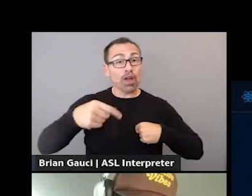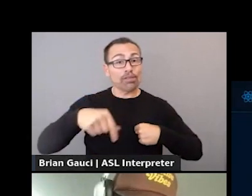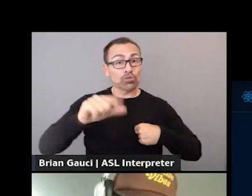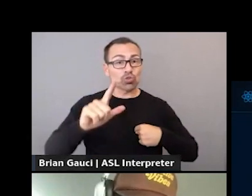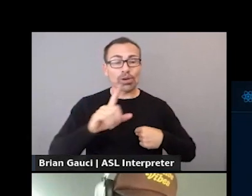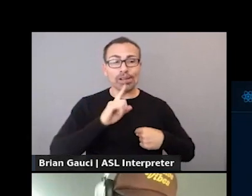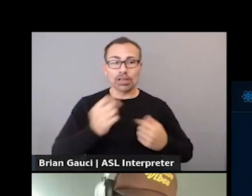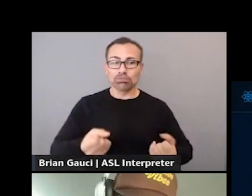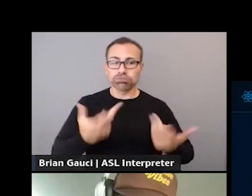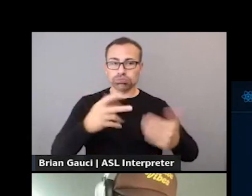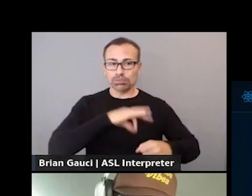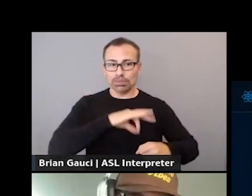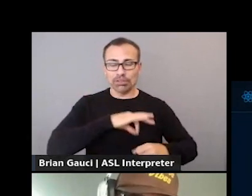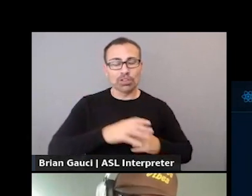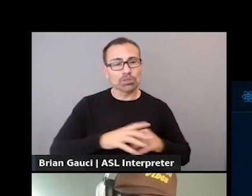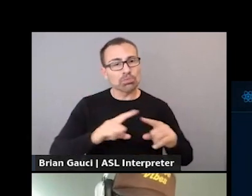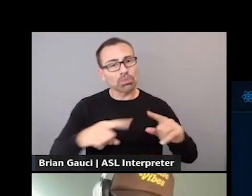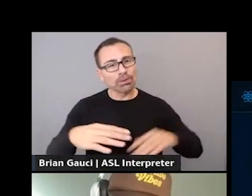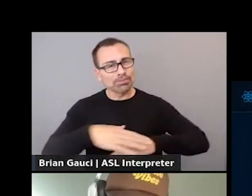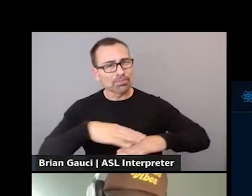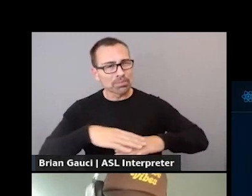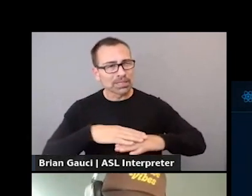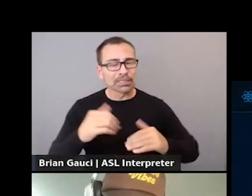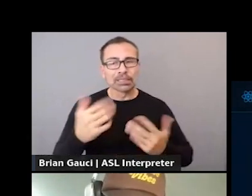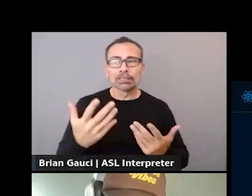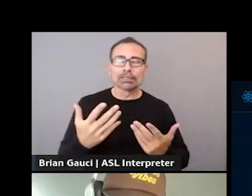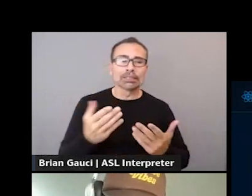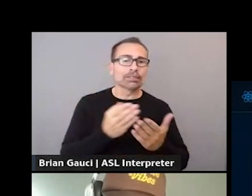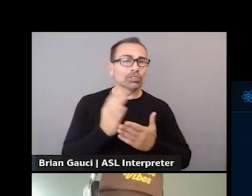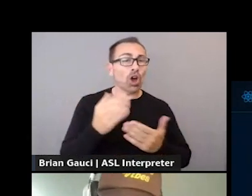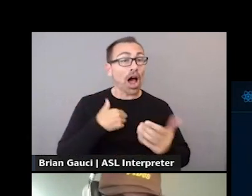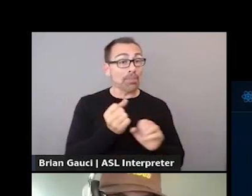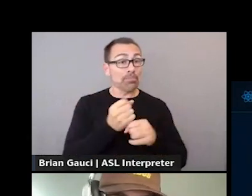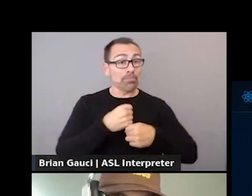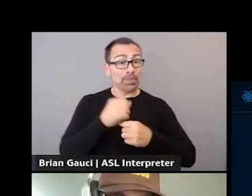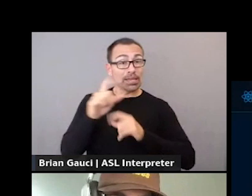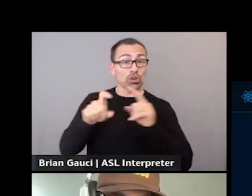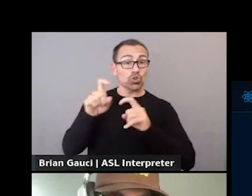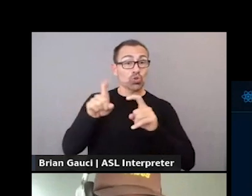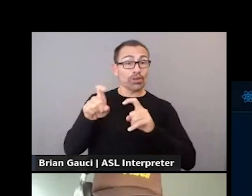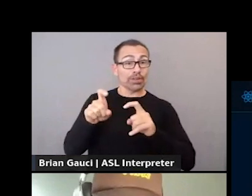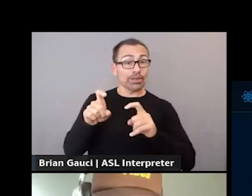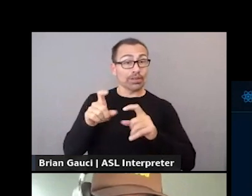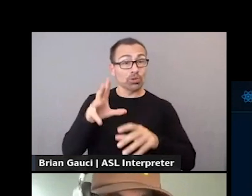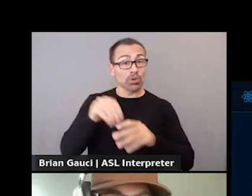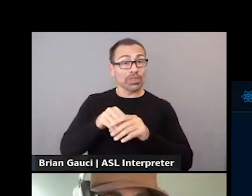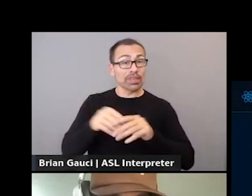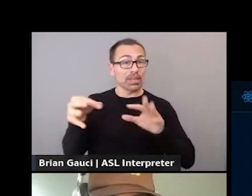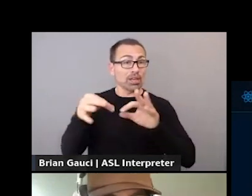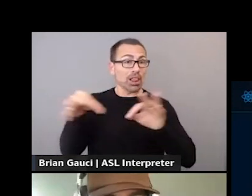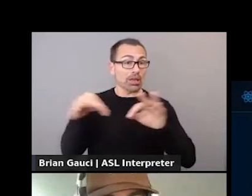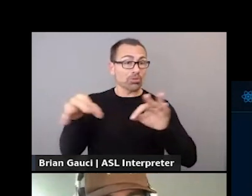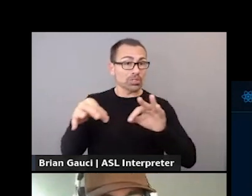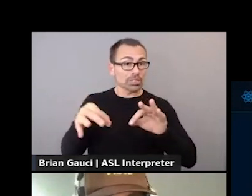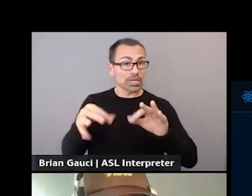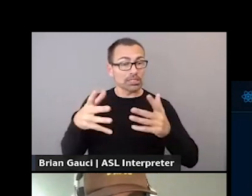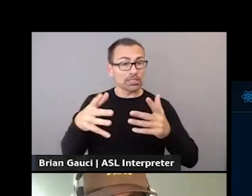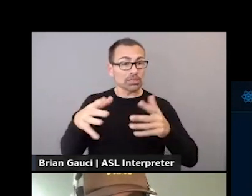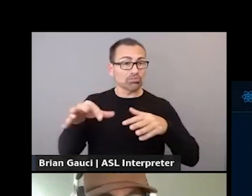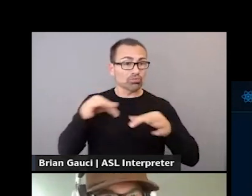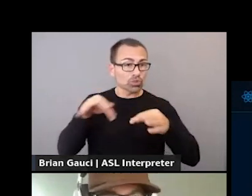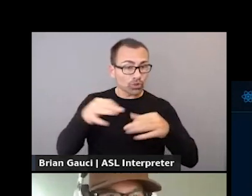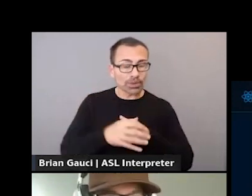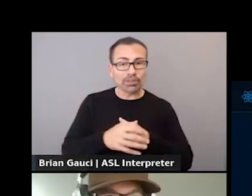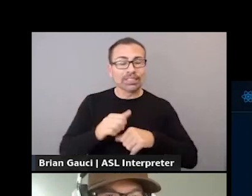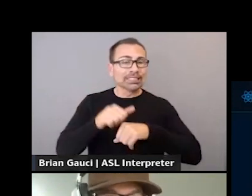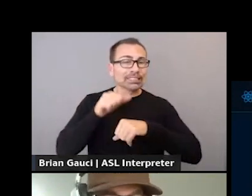GraphQL, but I get to create a query in a descriptive language, send that to the server